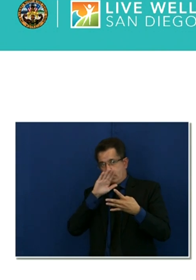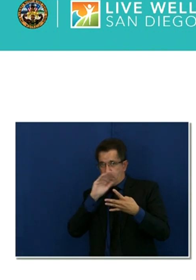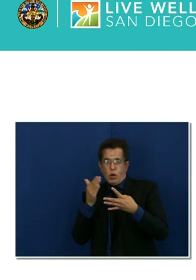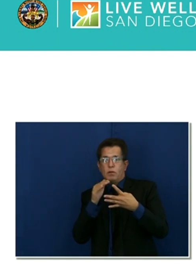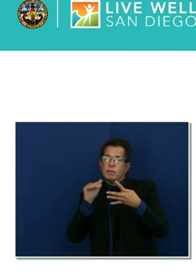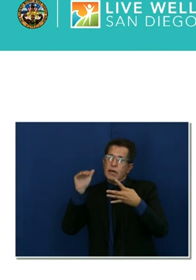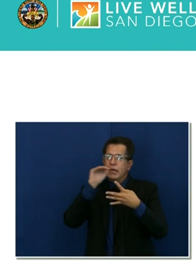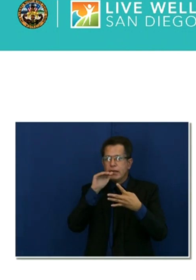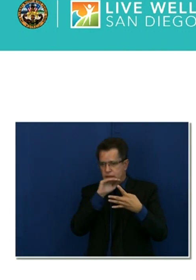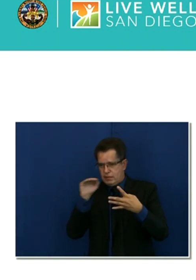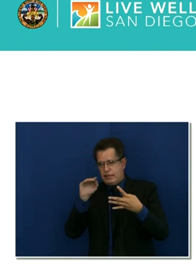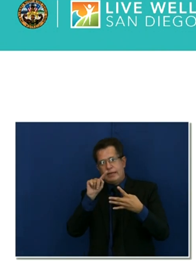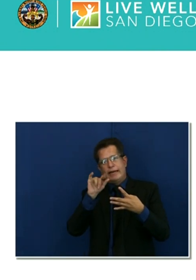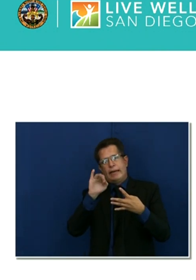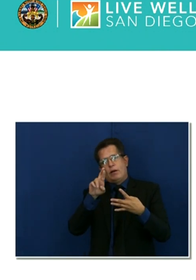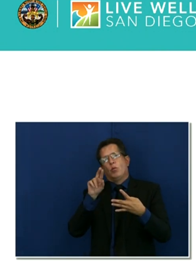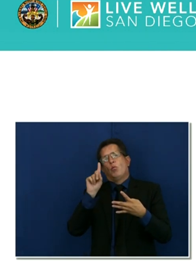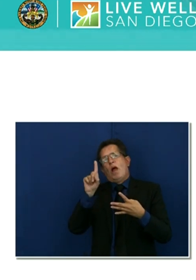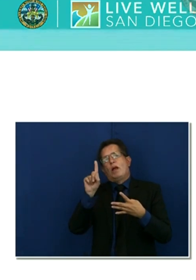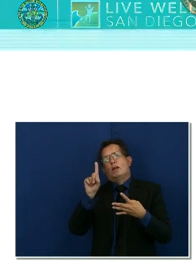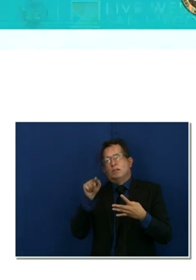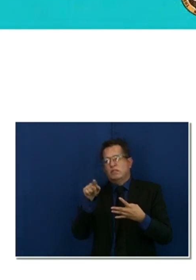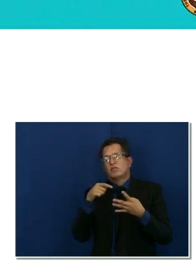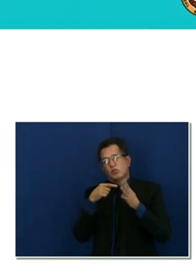1. Next slide.